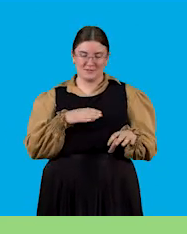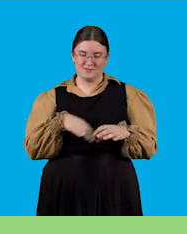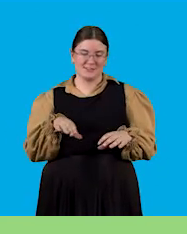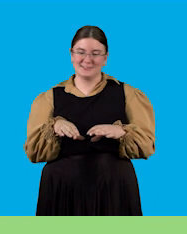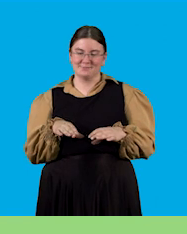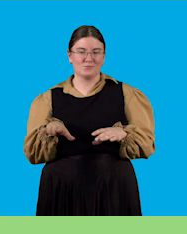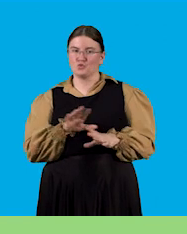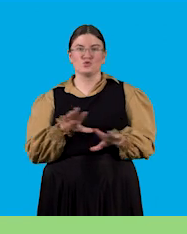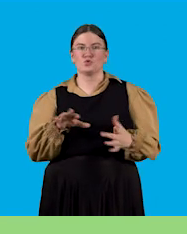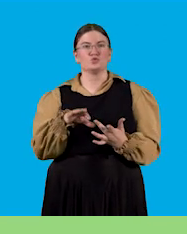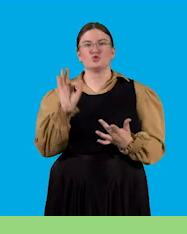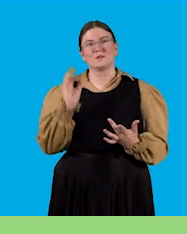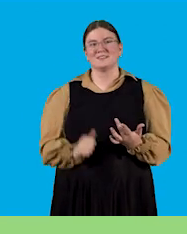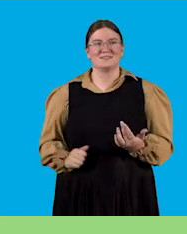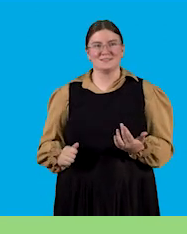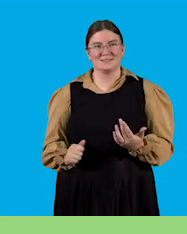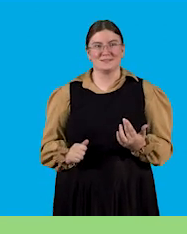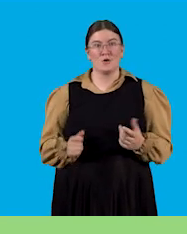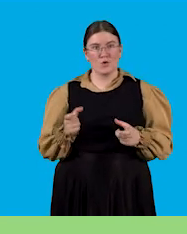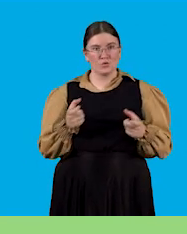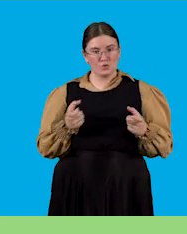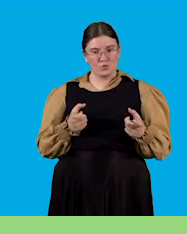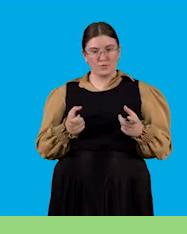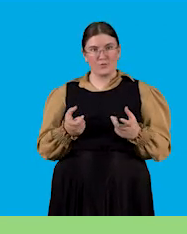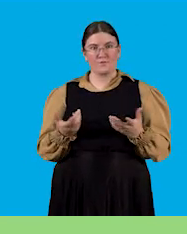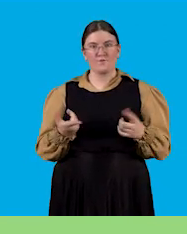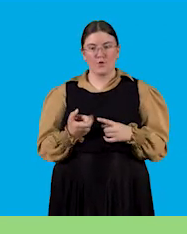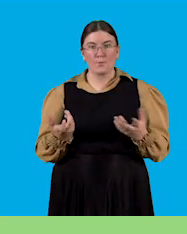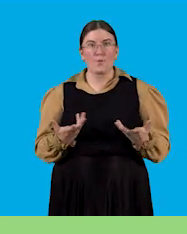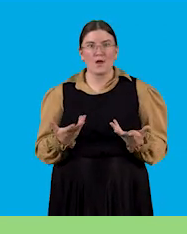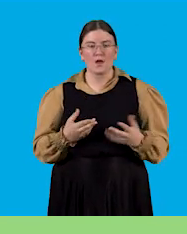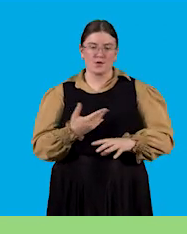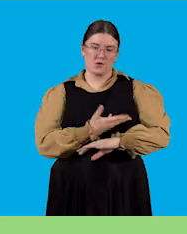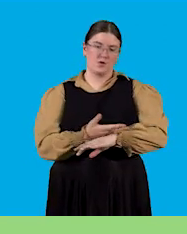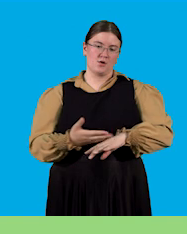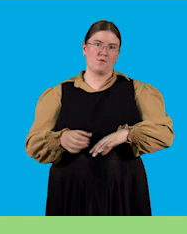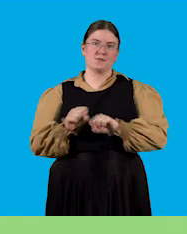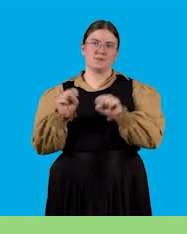These activities are controlled by the nervous system.